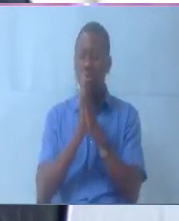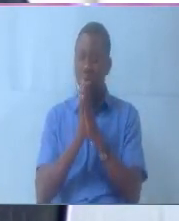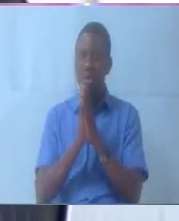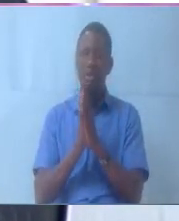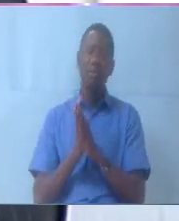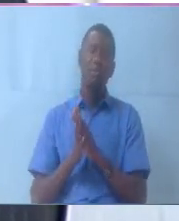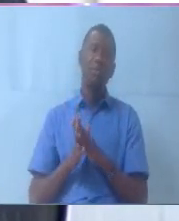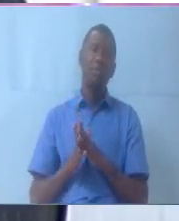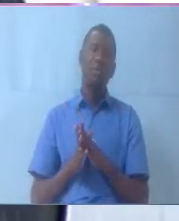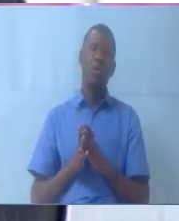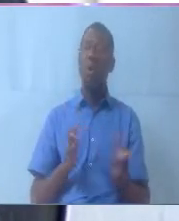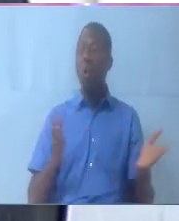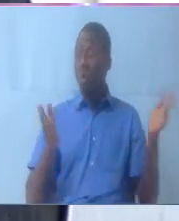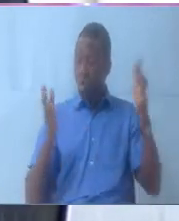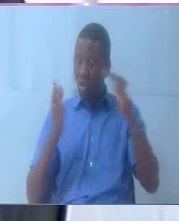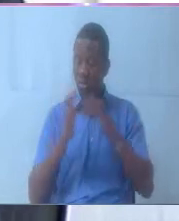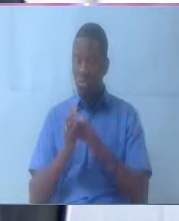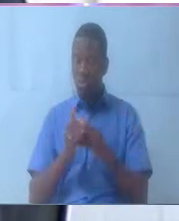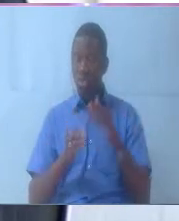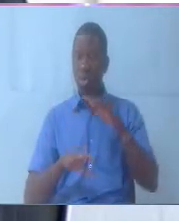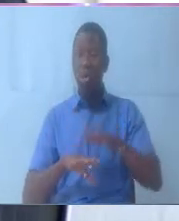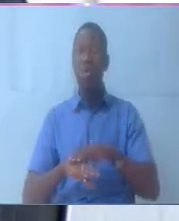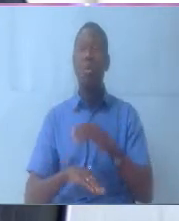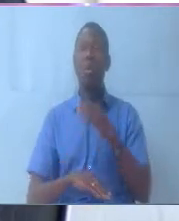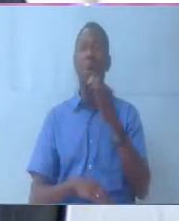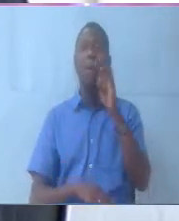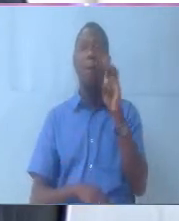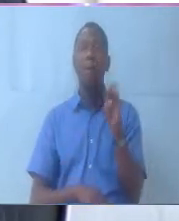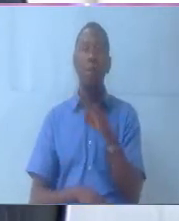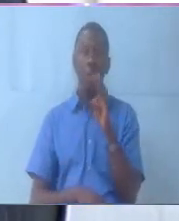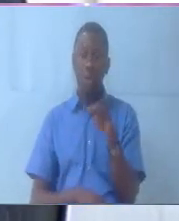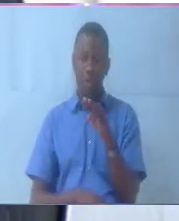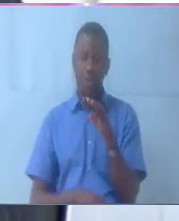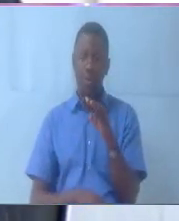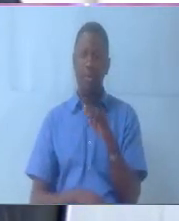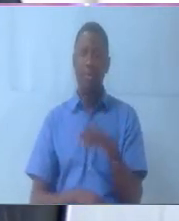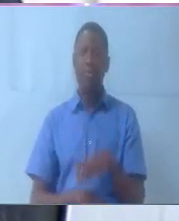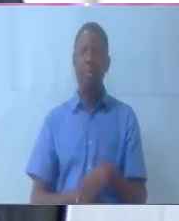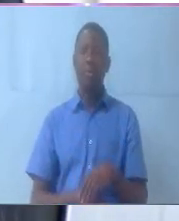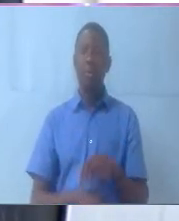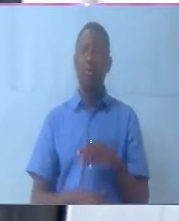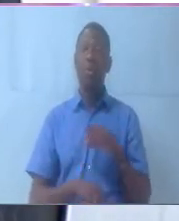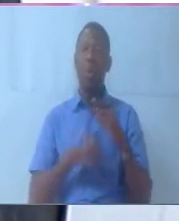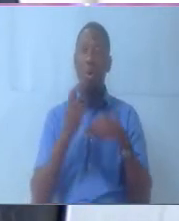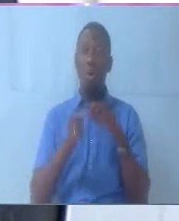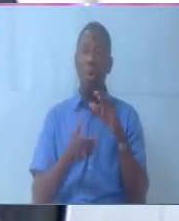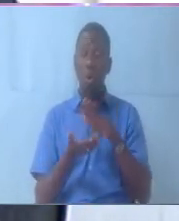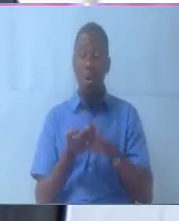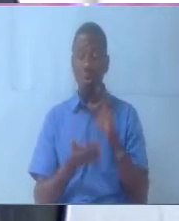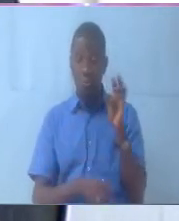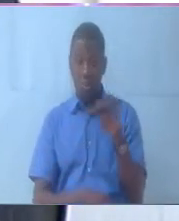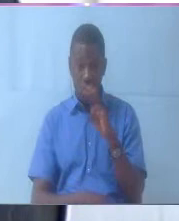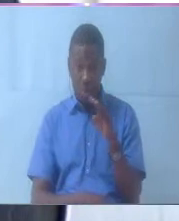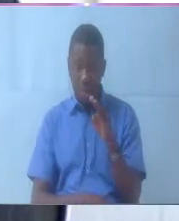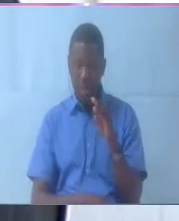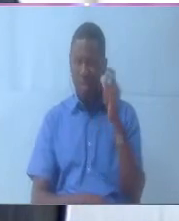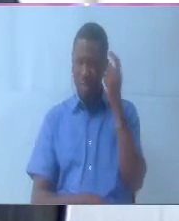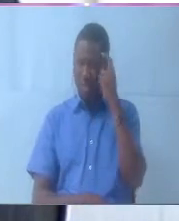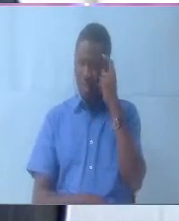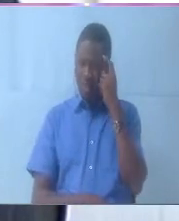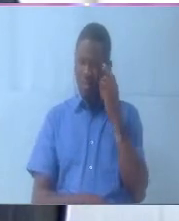Up to Monday. So Monday, I thought I will appear before a panel